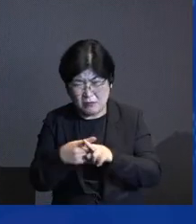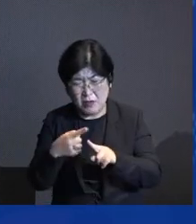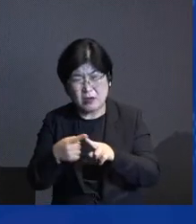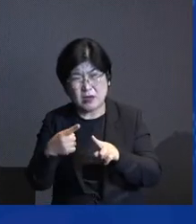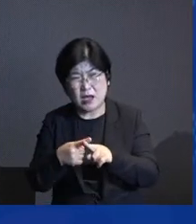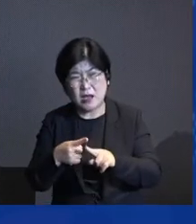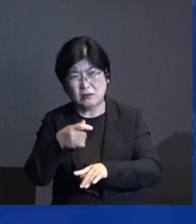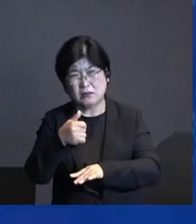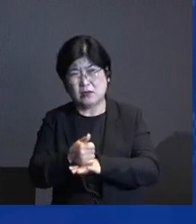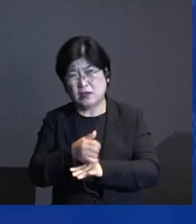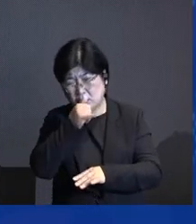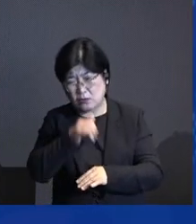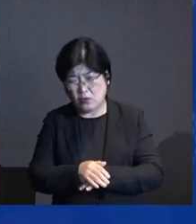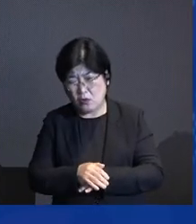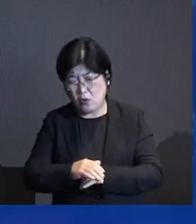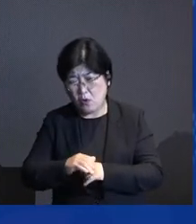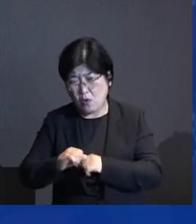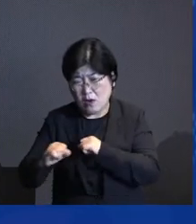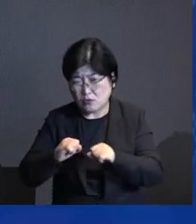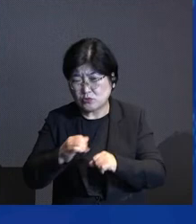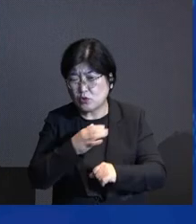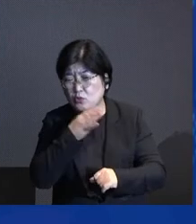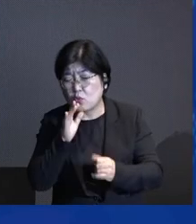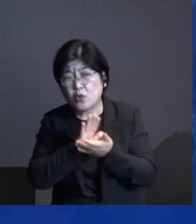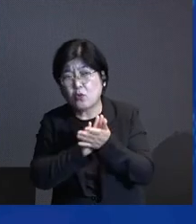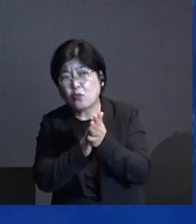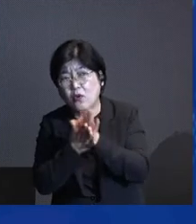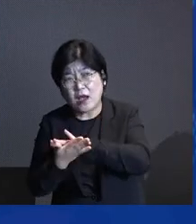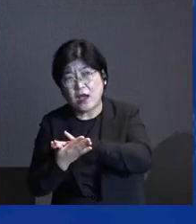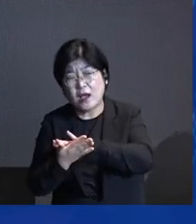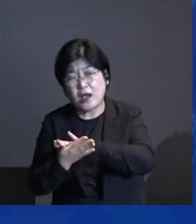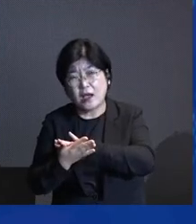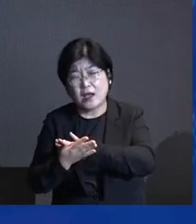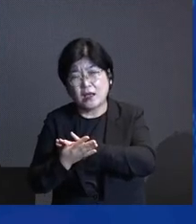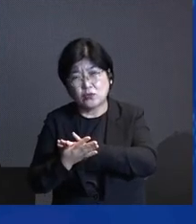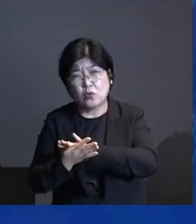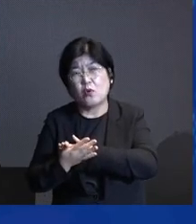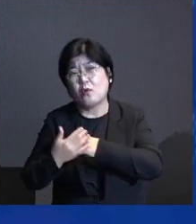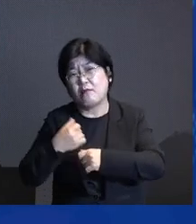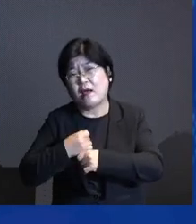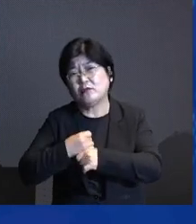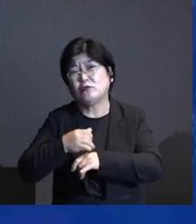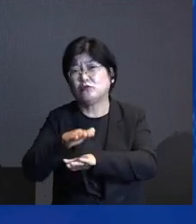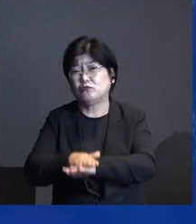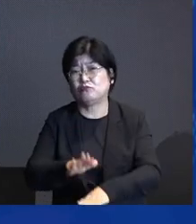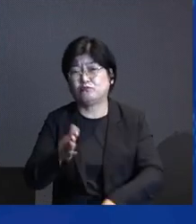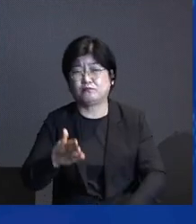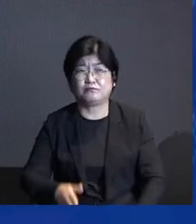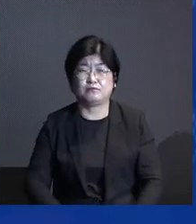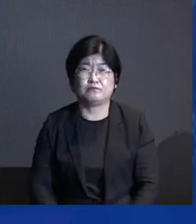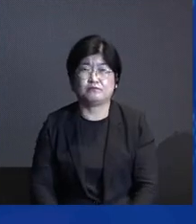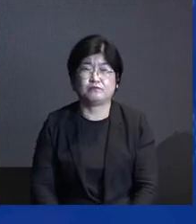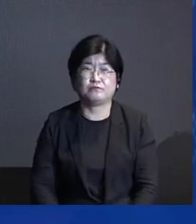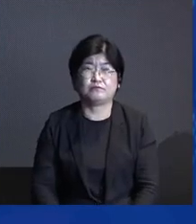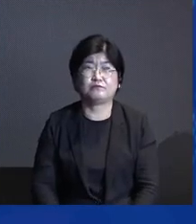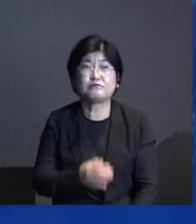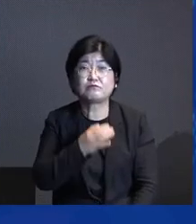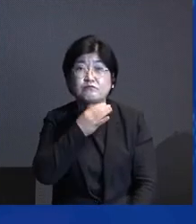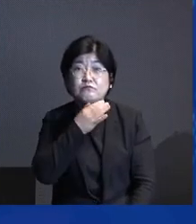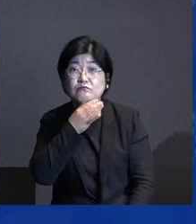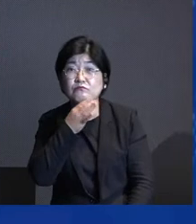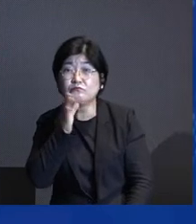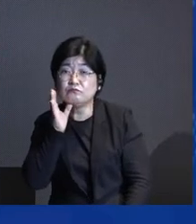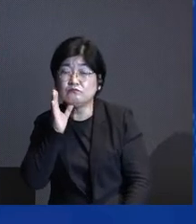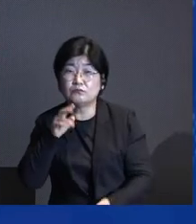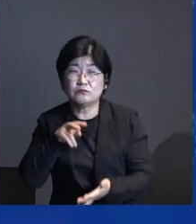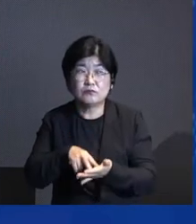that our resources in the community is limited, but elderly need is unlimited.